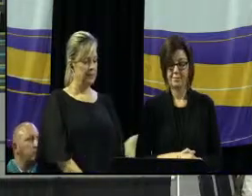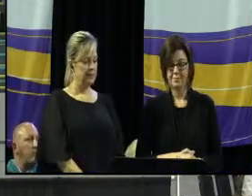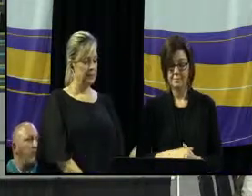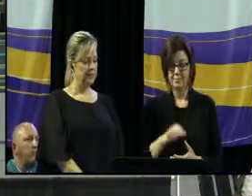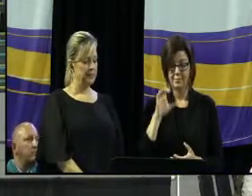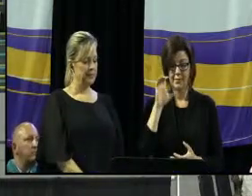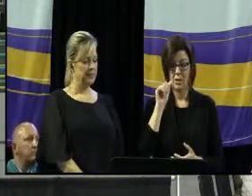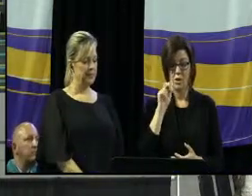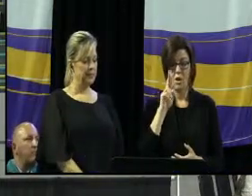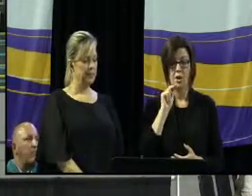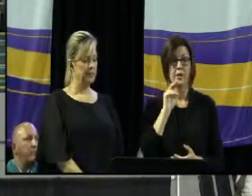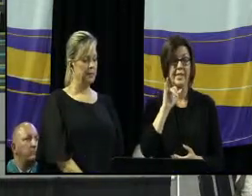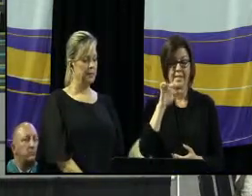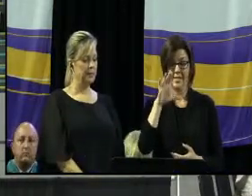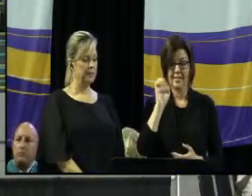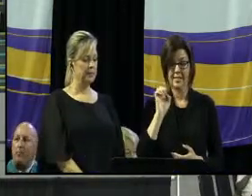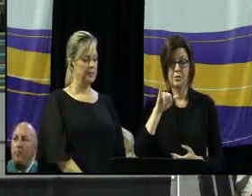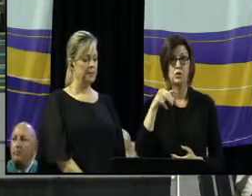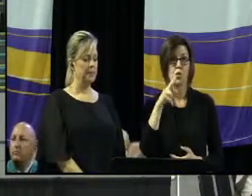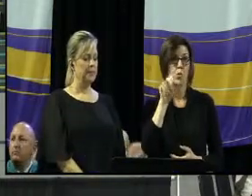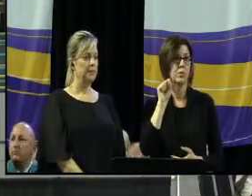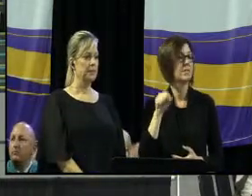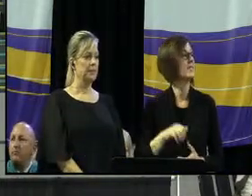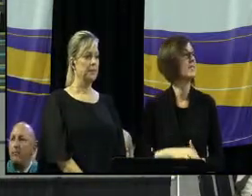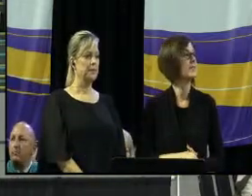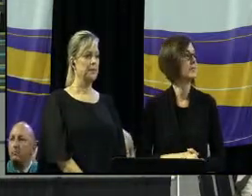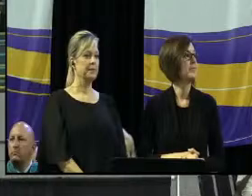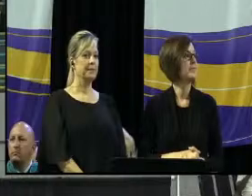Carnice Cartrell Jones.